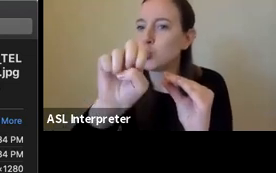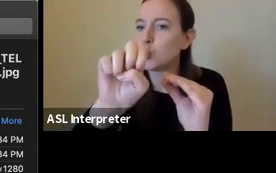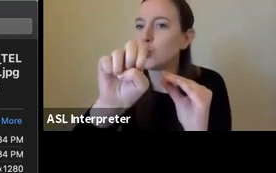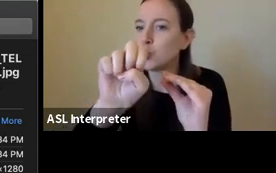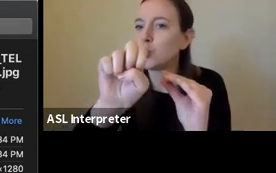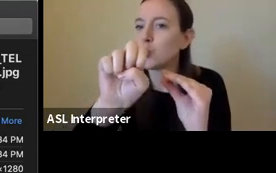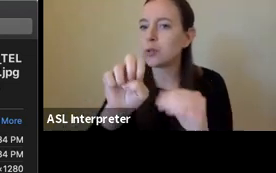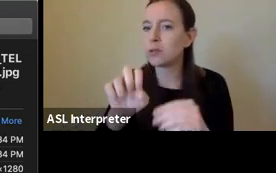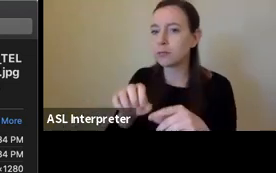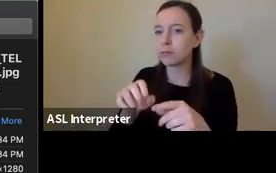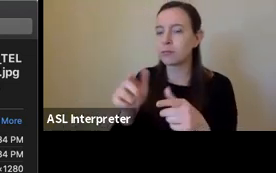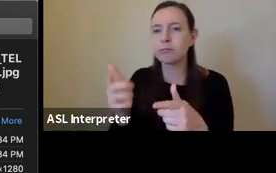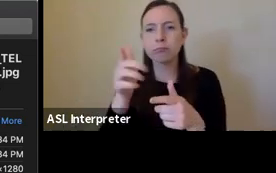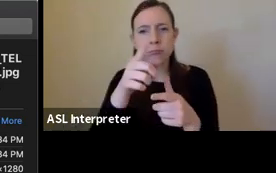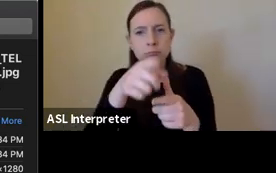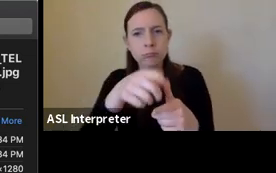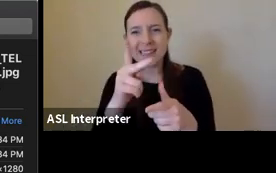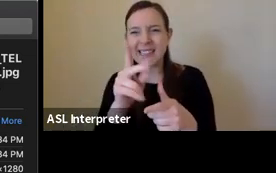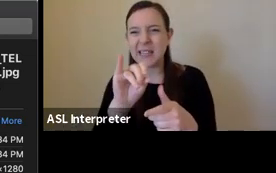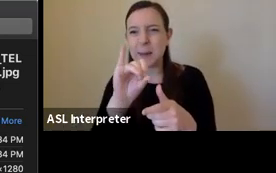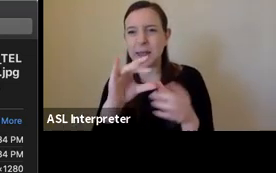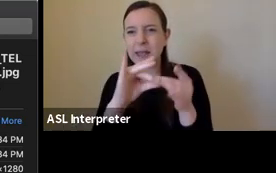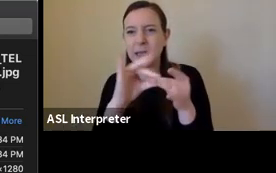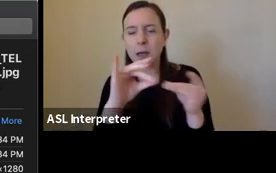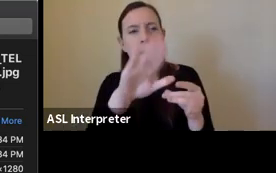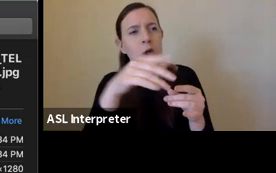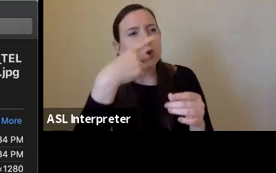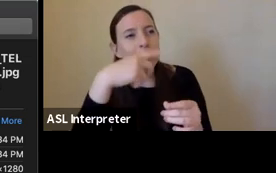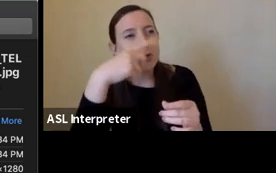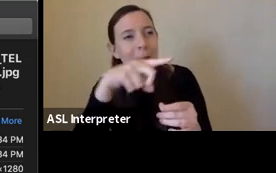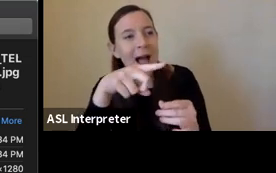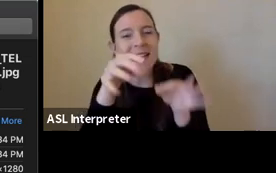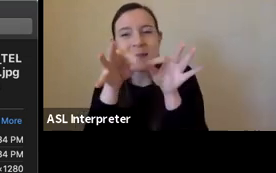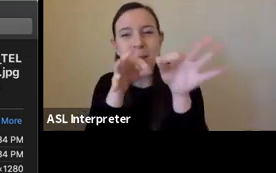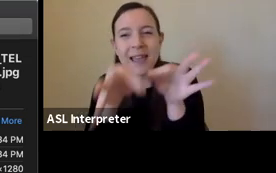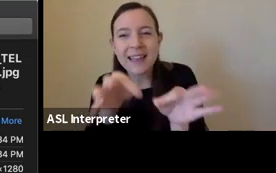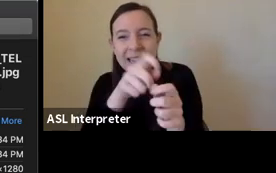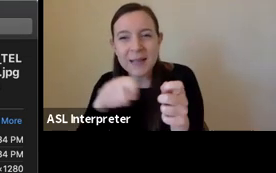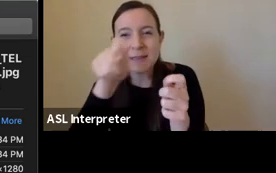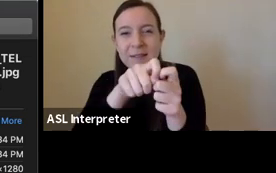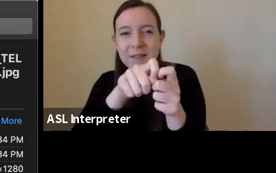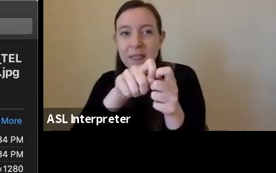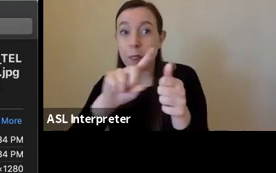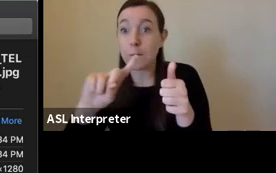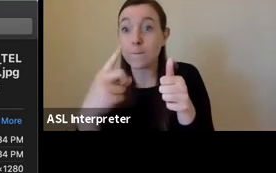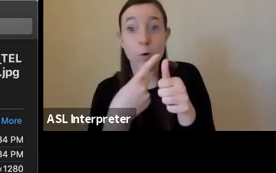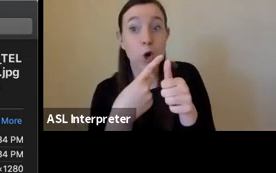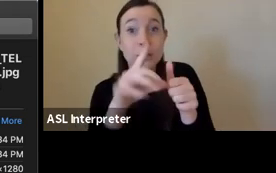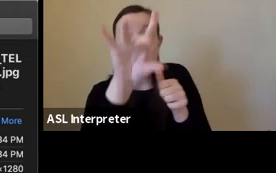that particular offering that happens with the first pick of the season, when you